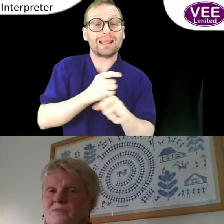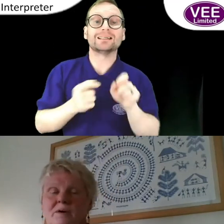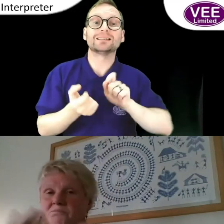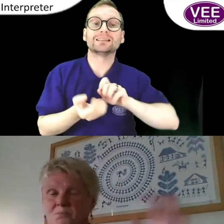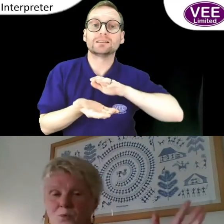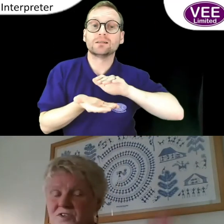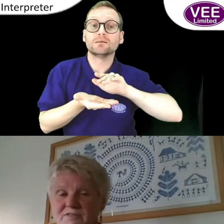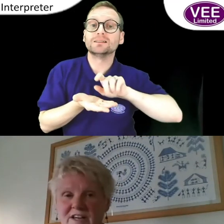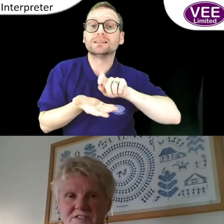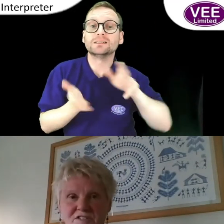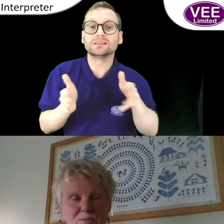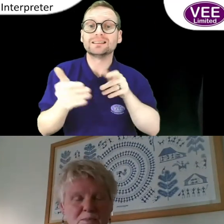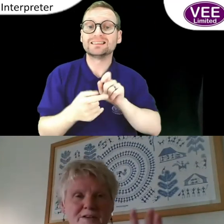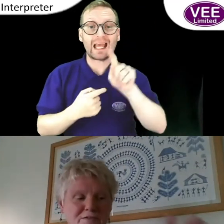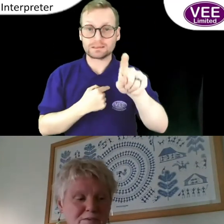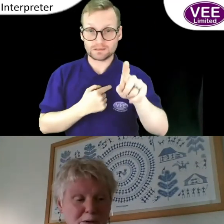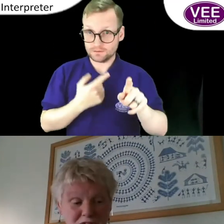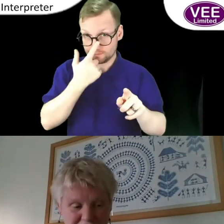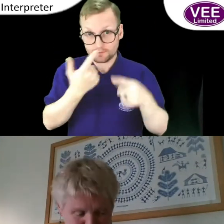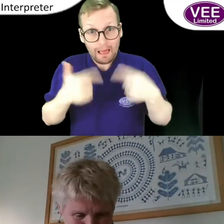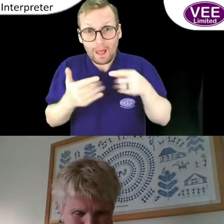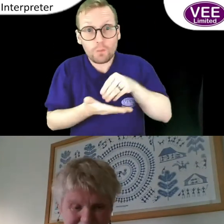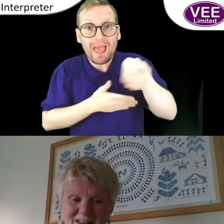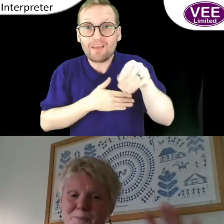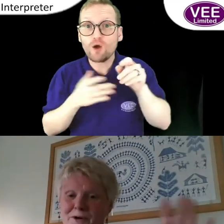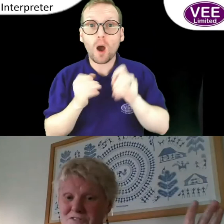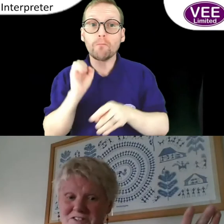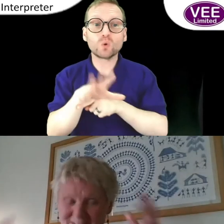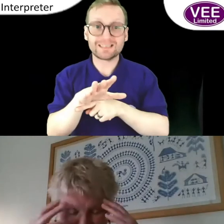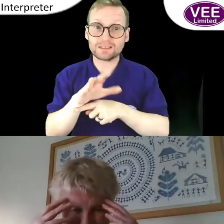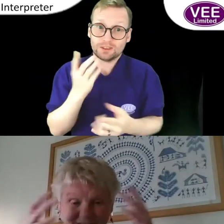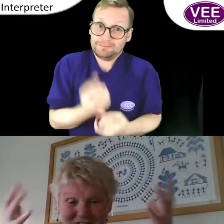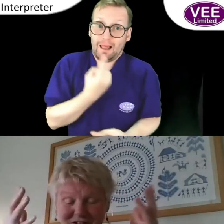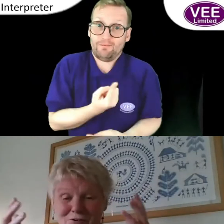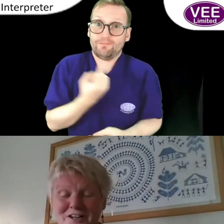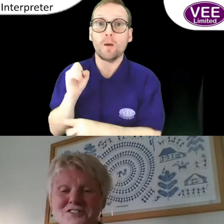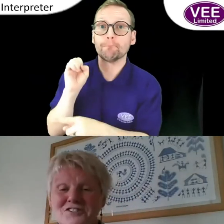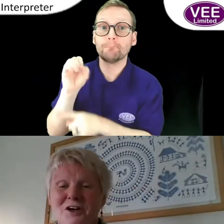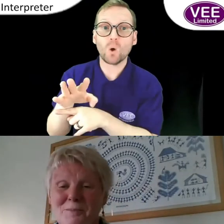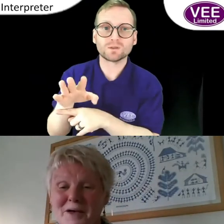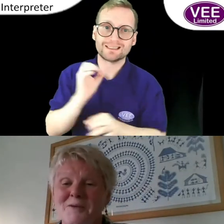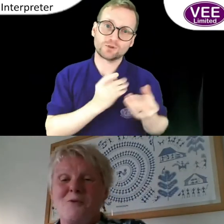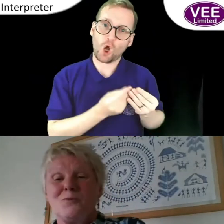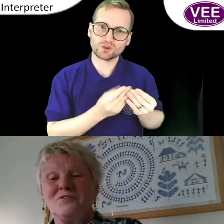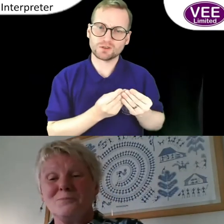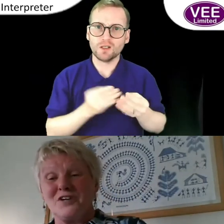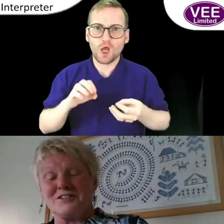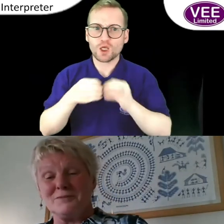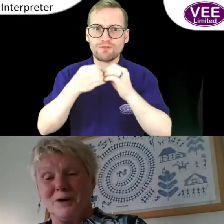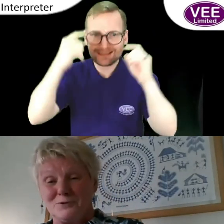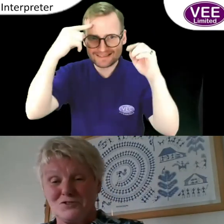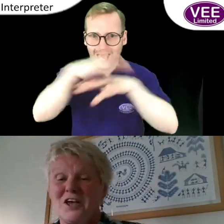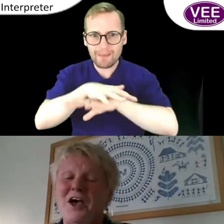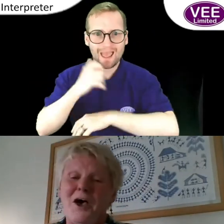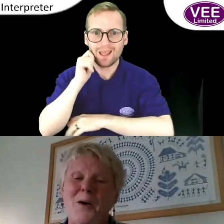and wouldn't even let us pay for the postage. He posted it. I mean, curator's nightmare. Wooden object